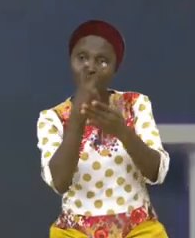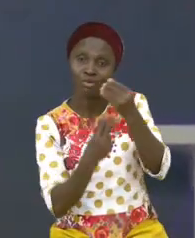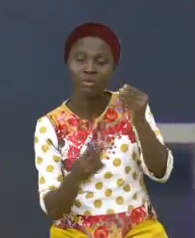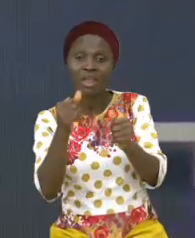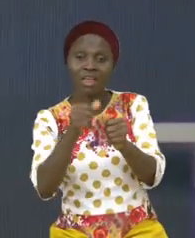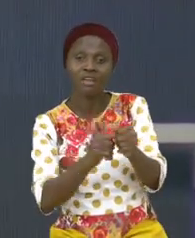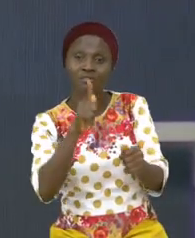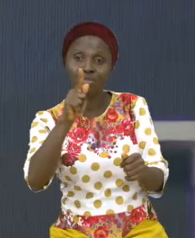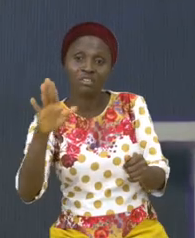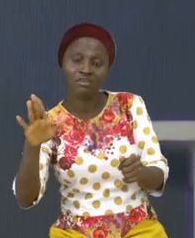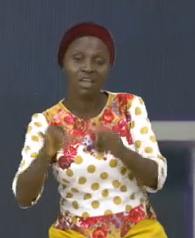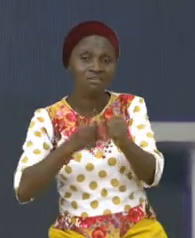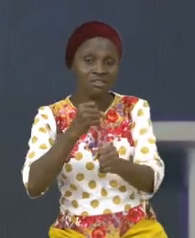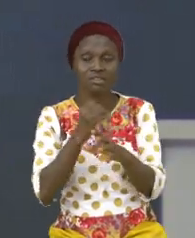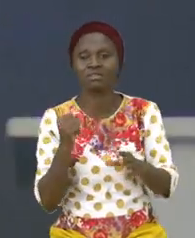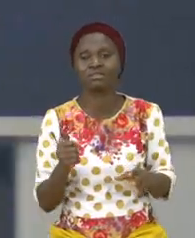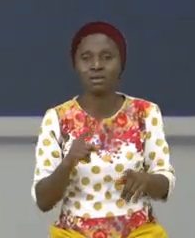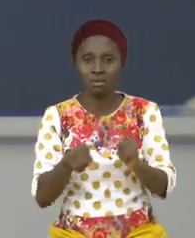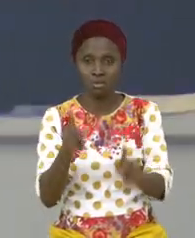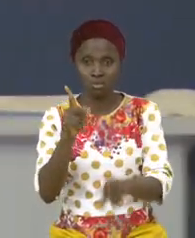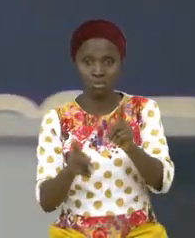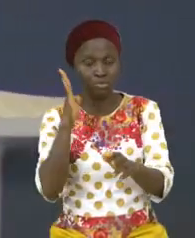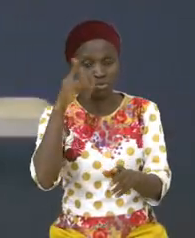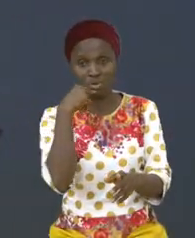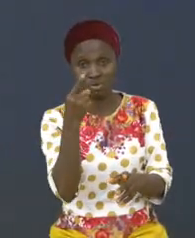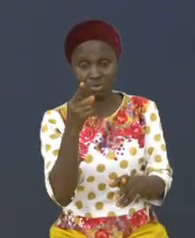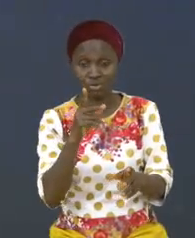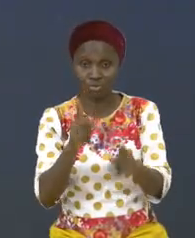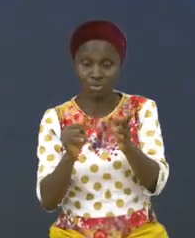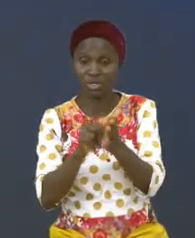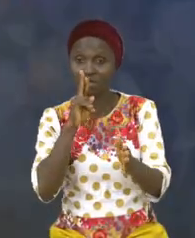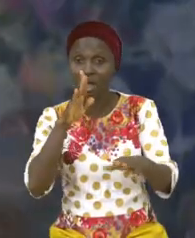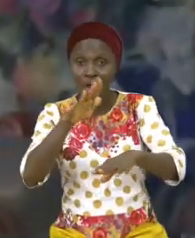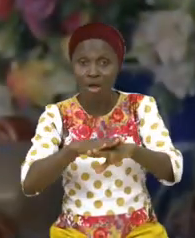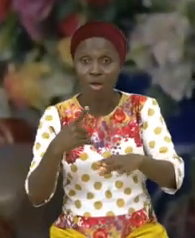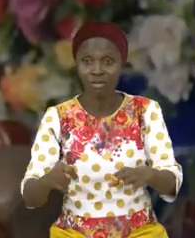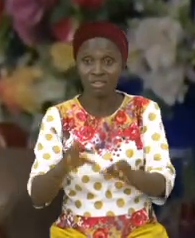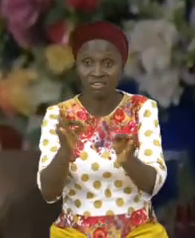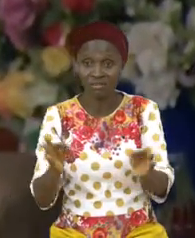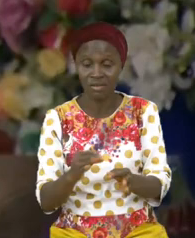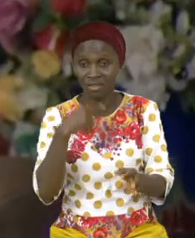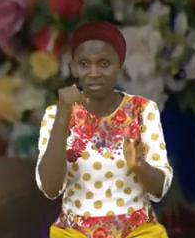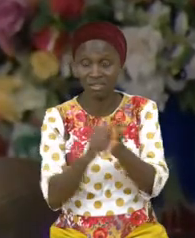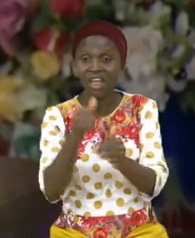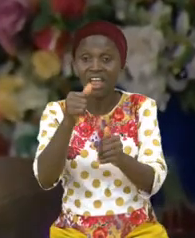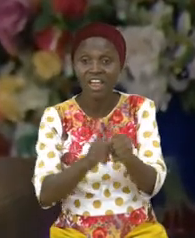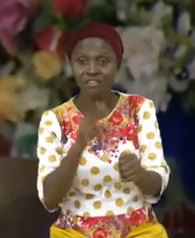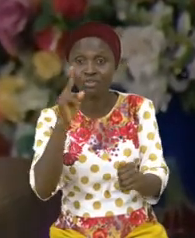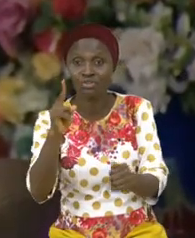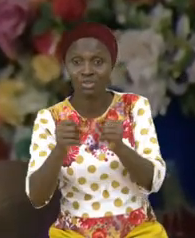But people will tell you now, those who are in the field, they tell you that every 2 years